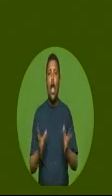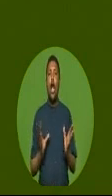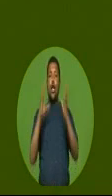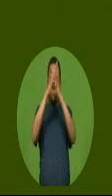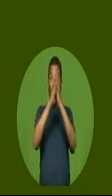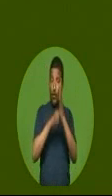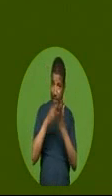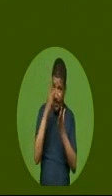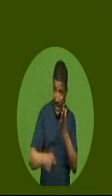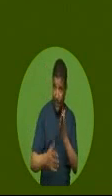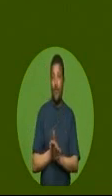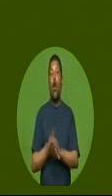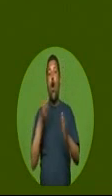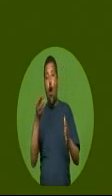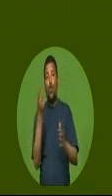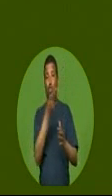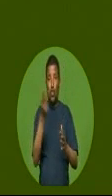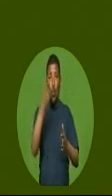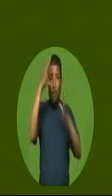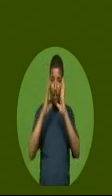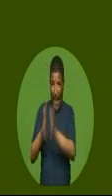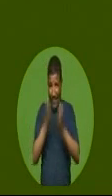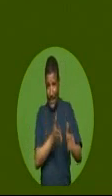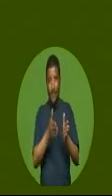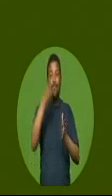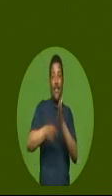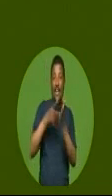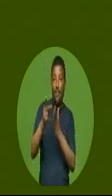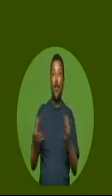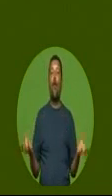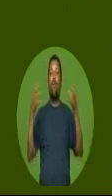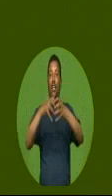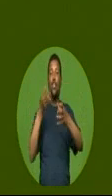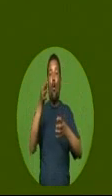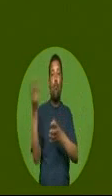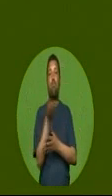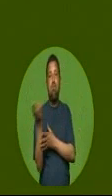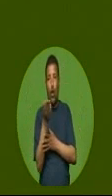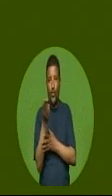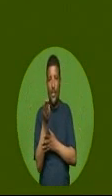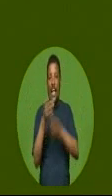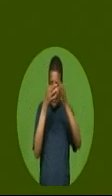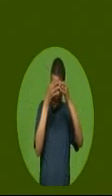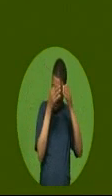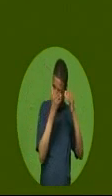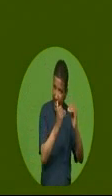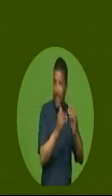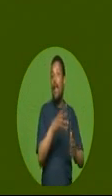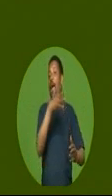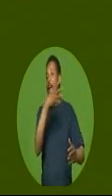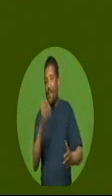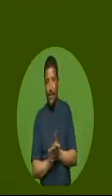Compounded tariff, or a two-part tariff, is a combination of both a specific